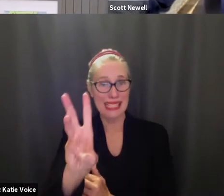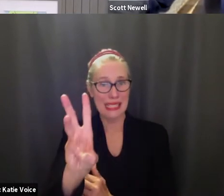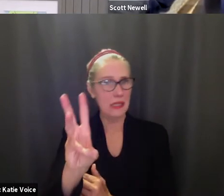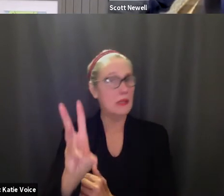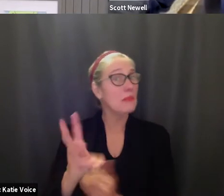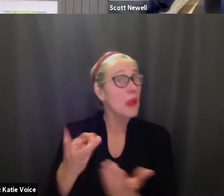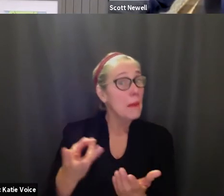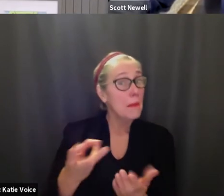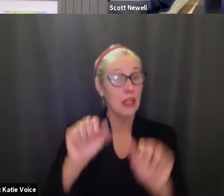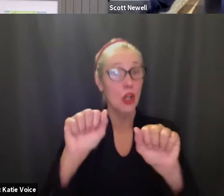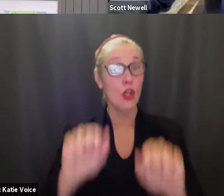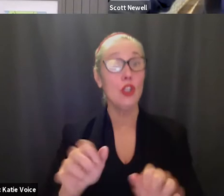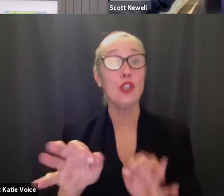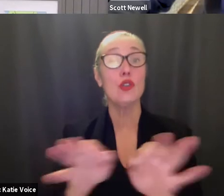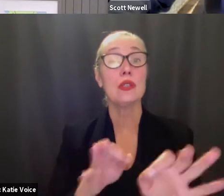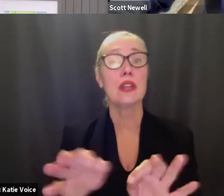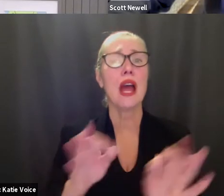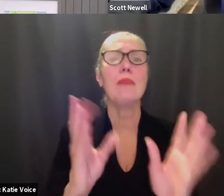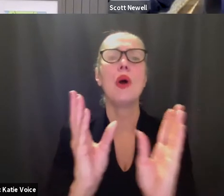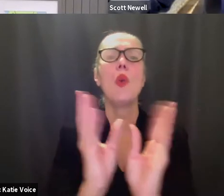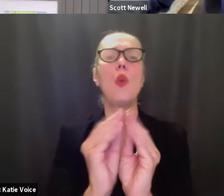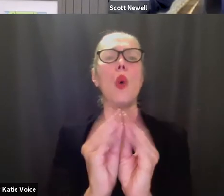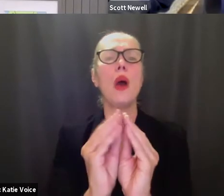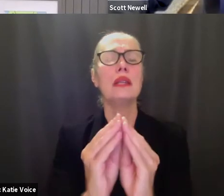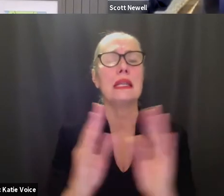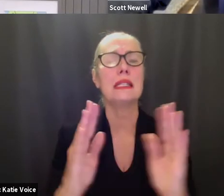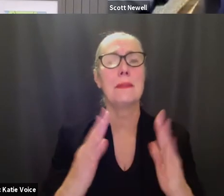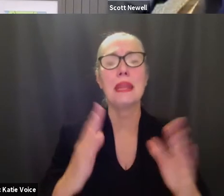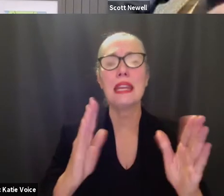describe for us what a community meeting is like